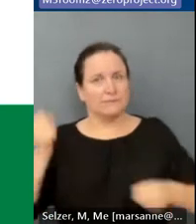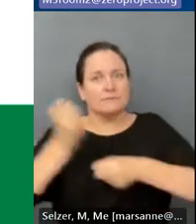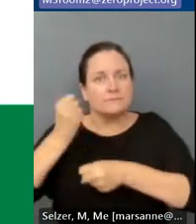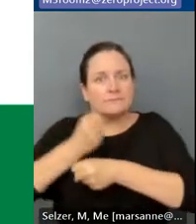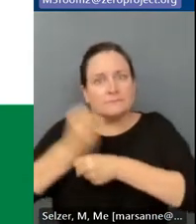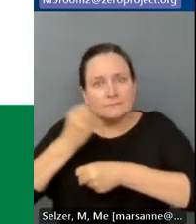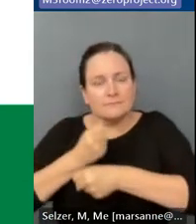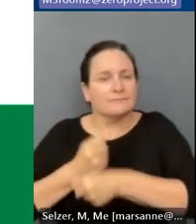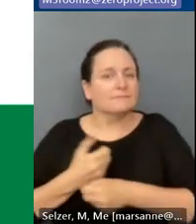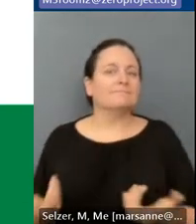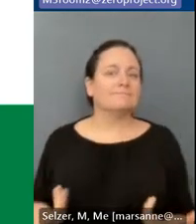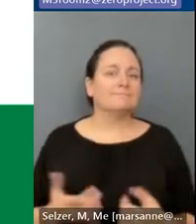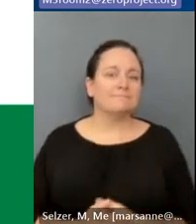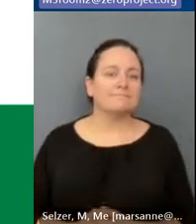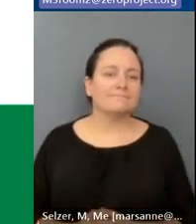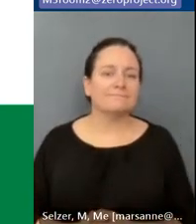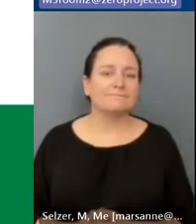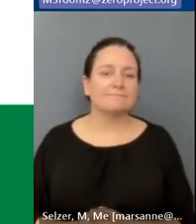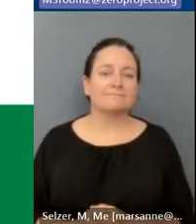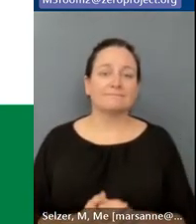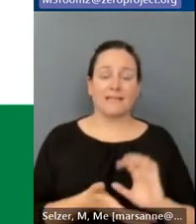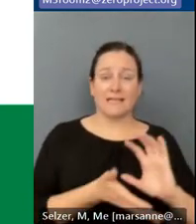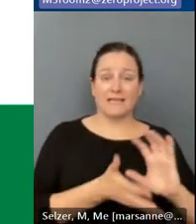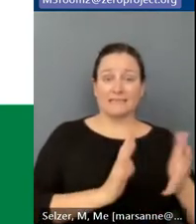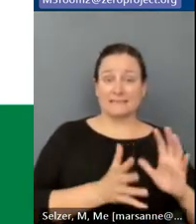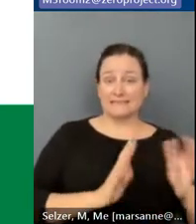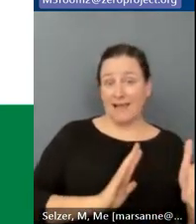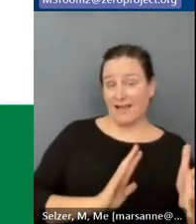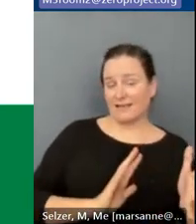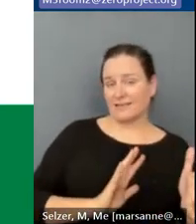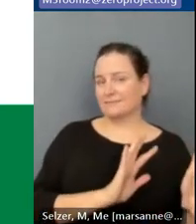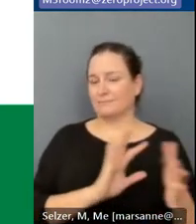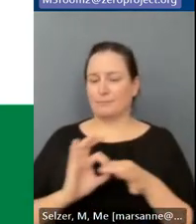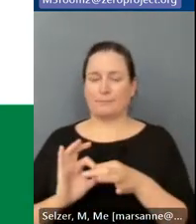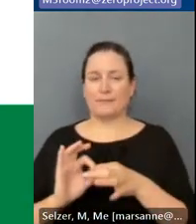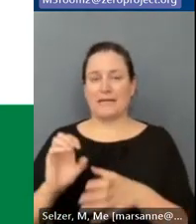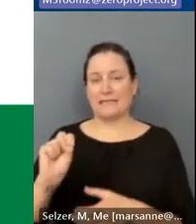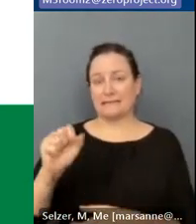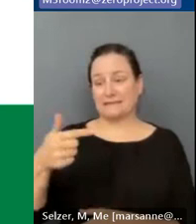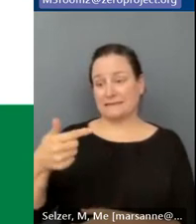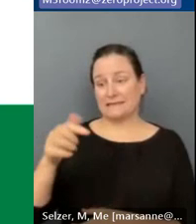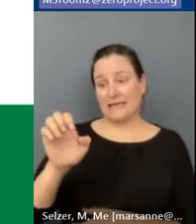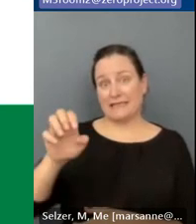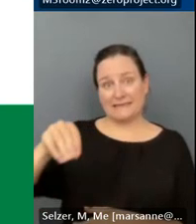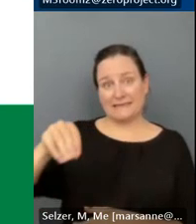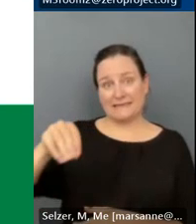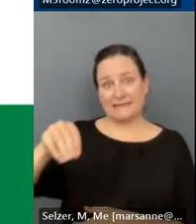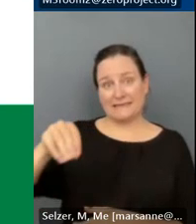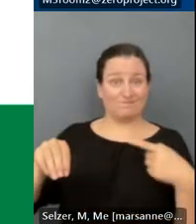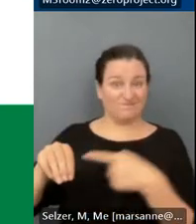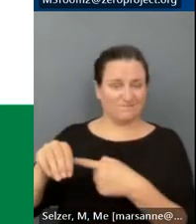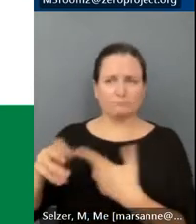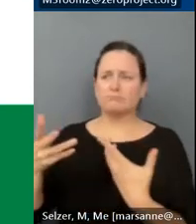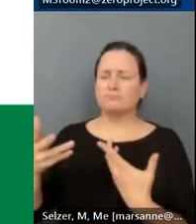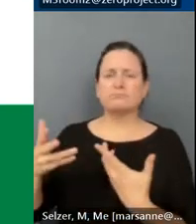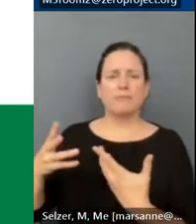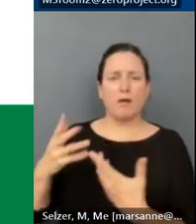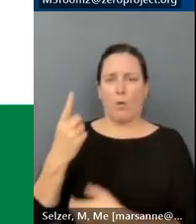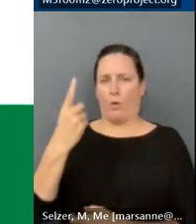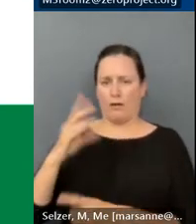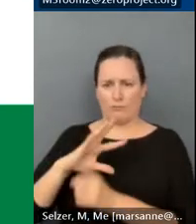Science and STEM are still in infancy, and STEM is beyond cultural limitation anyways.